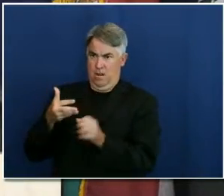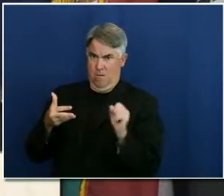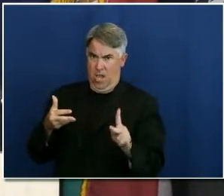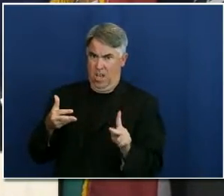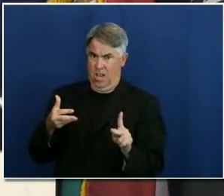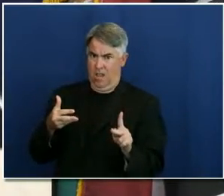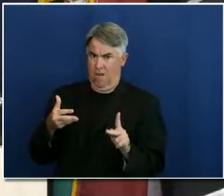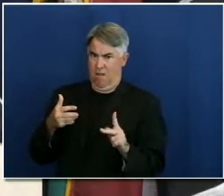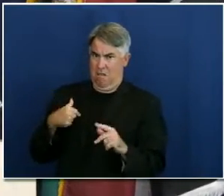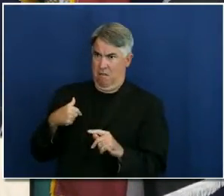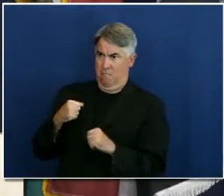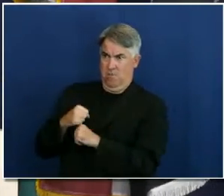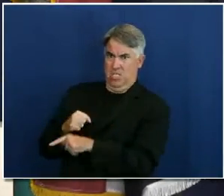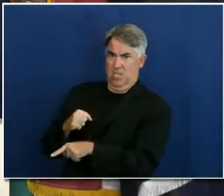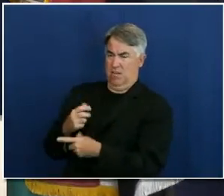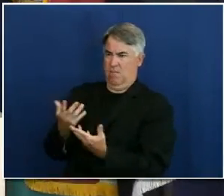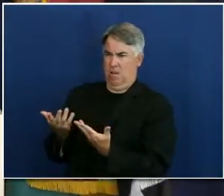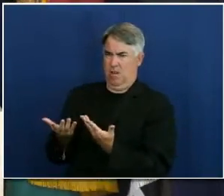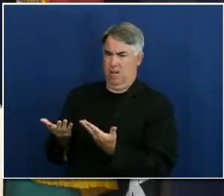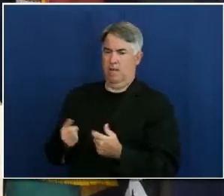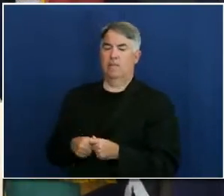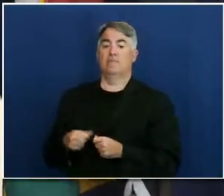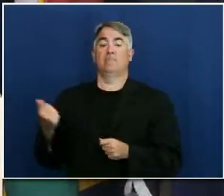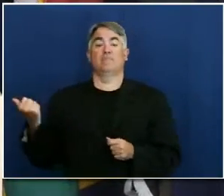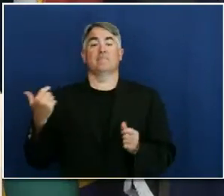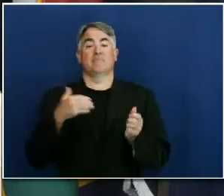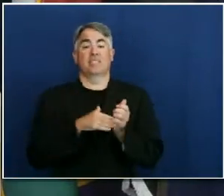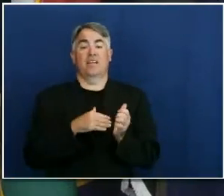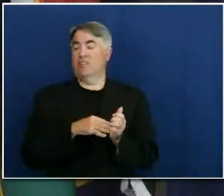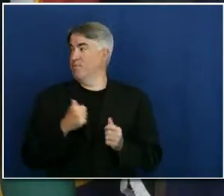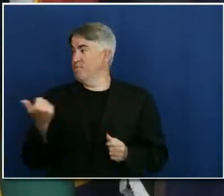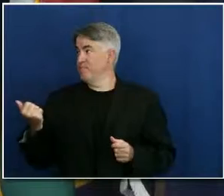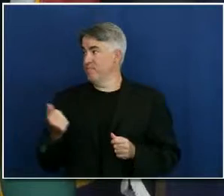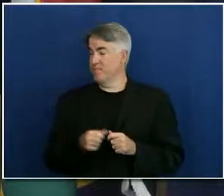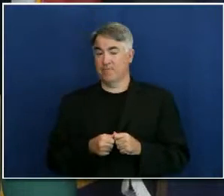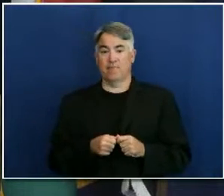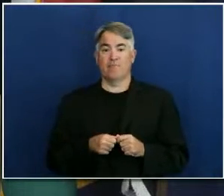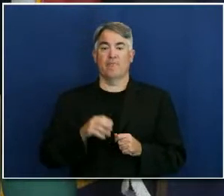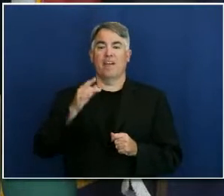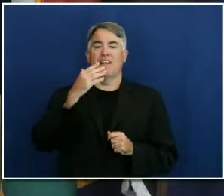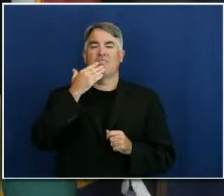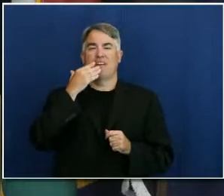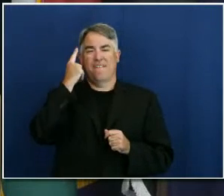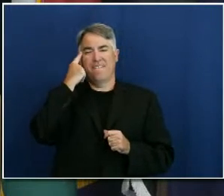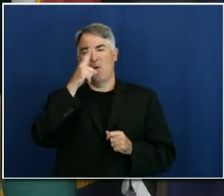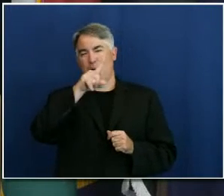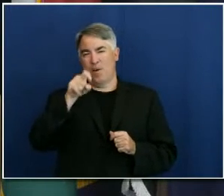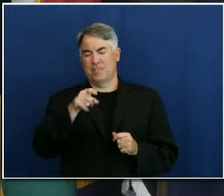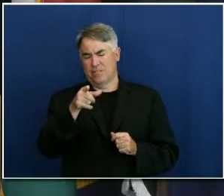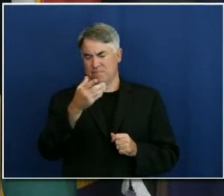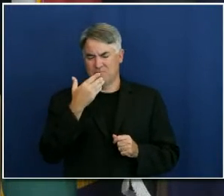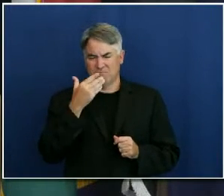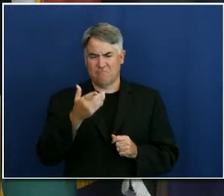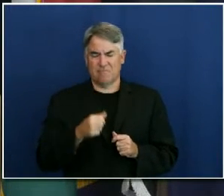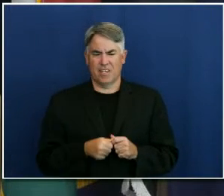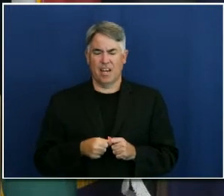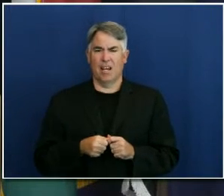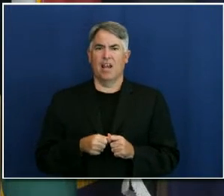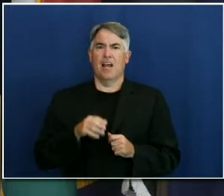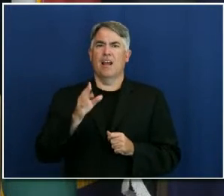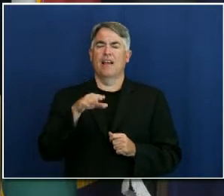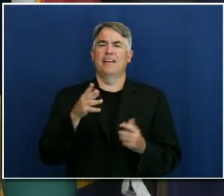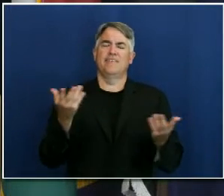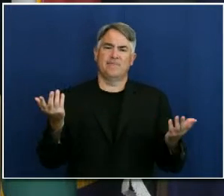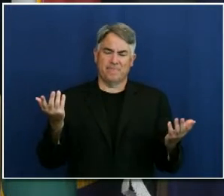Good afternoon. Thank you for that question. So post-vaccination infections, also known as vaccine breakthrough infections, it is